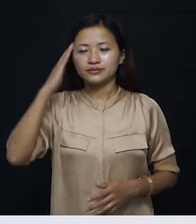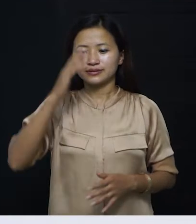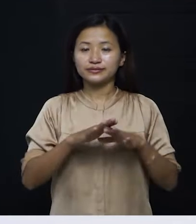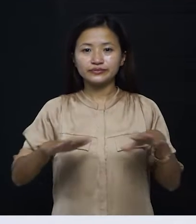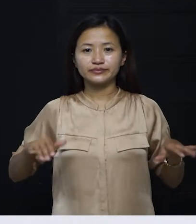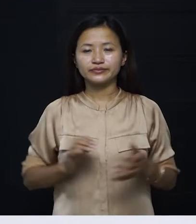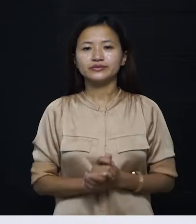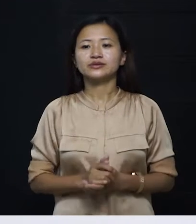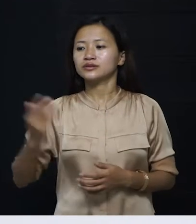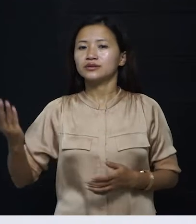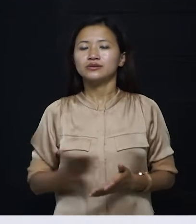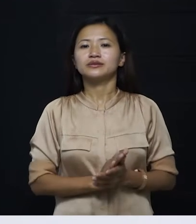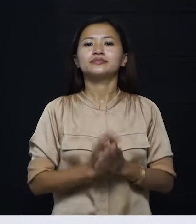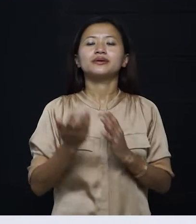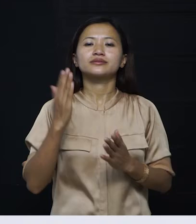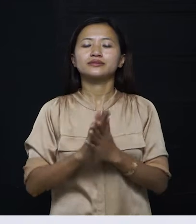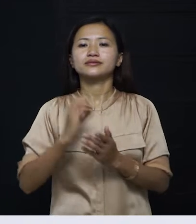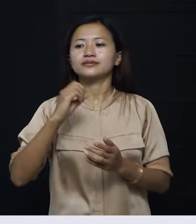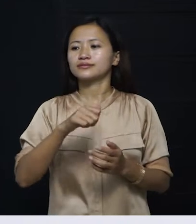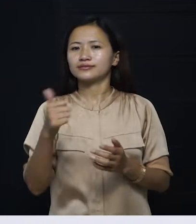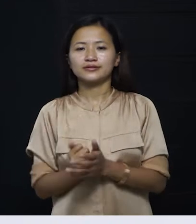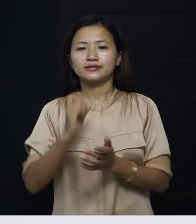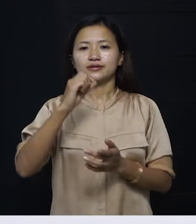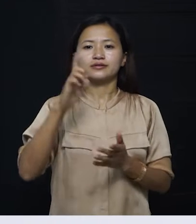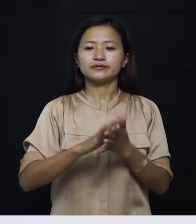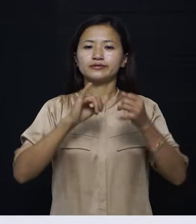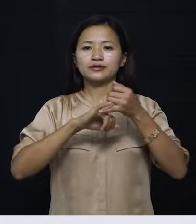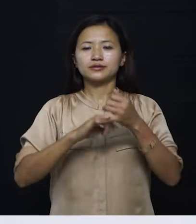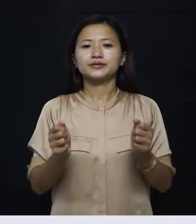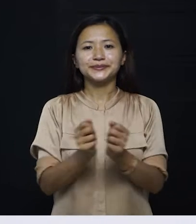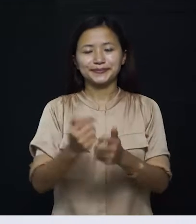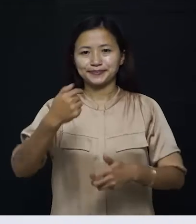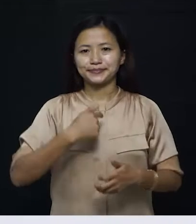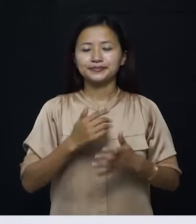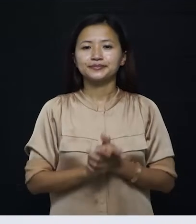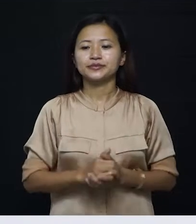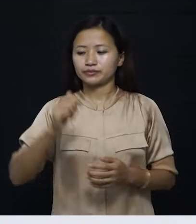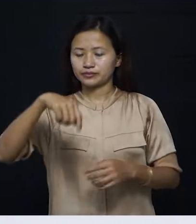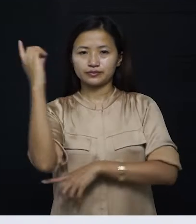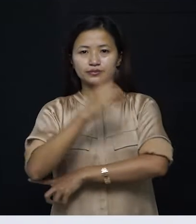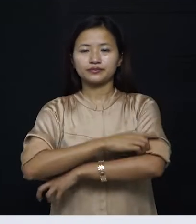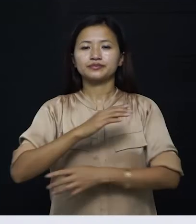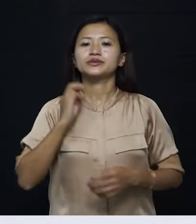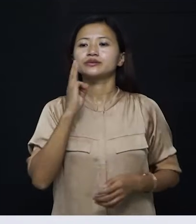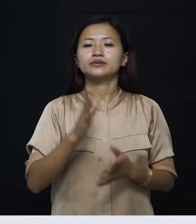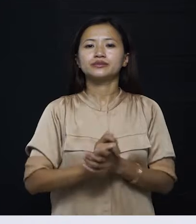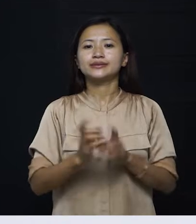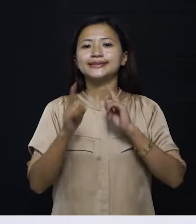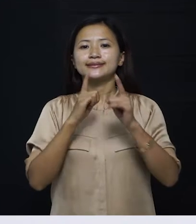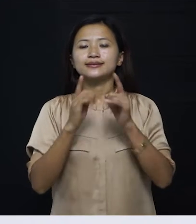Hello students, welcome back to another class of social science with me, okay? And today we will